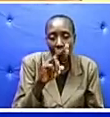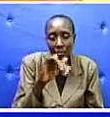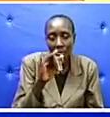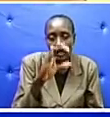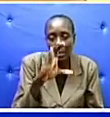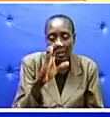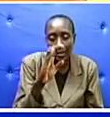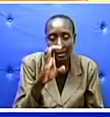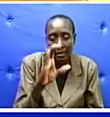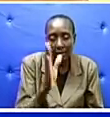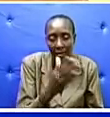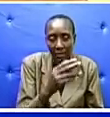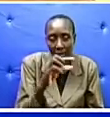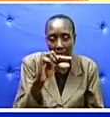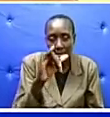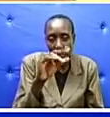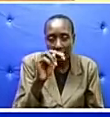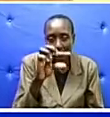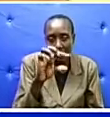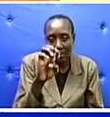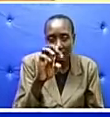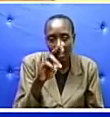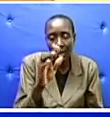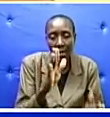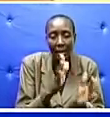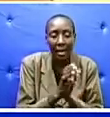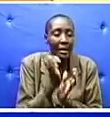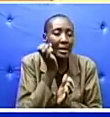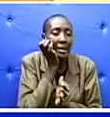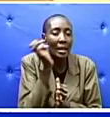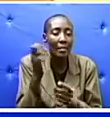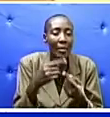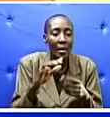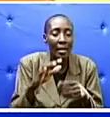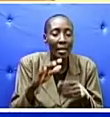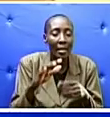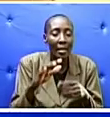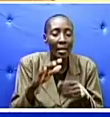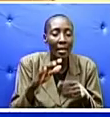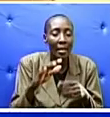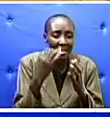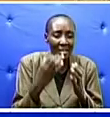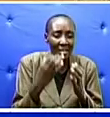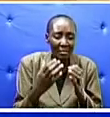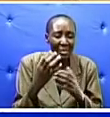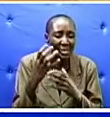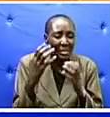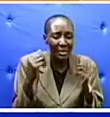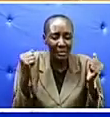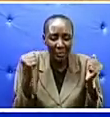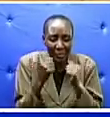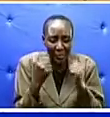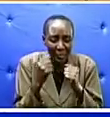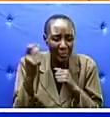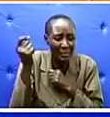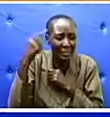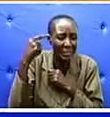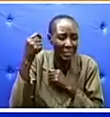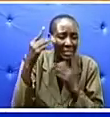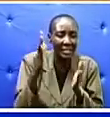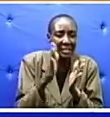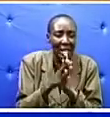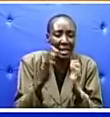I started becoming sick, like I had a fever, a very serious persisting headache, joint pains, like you have malaria,